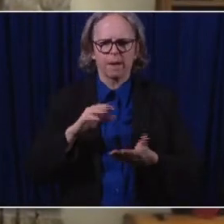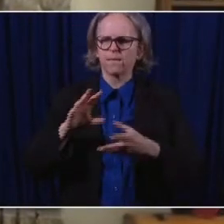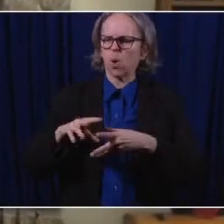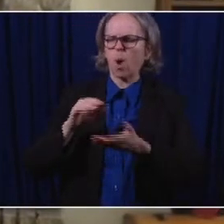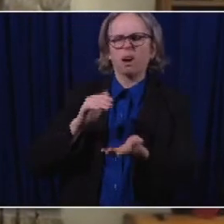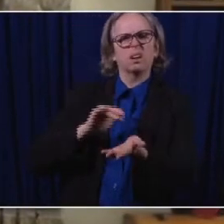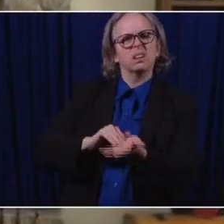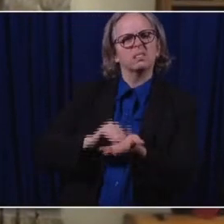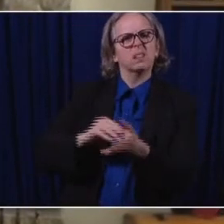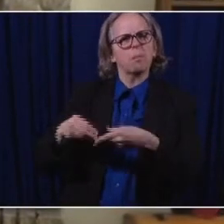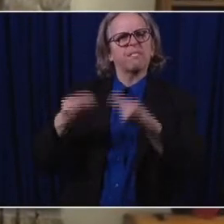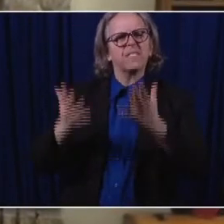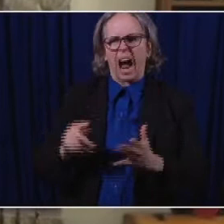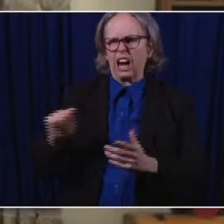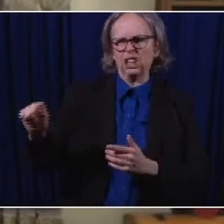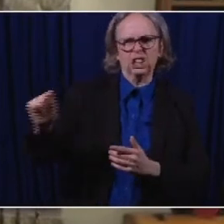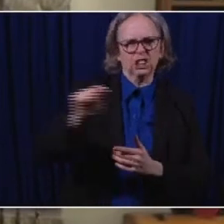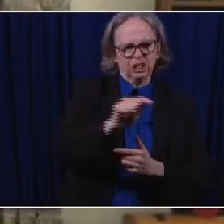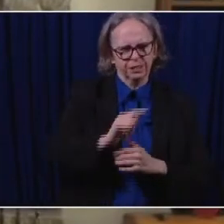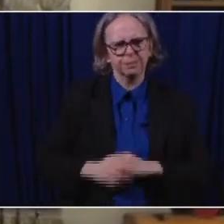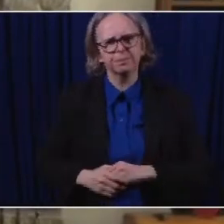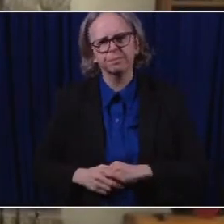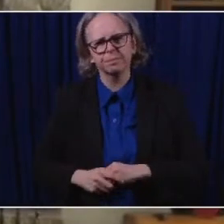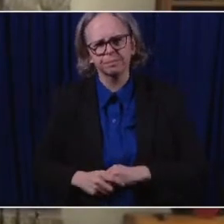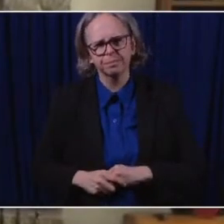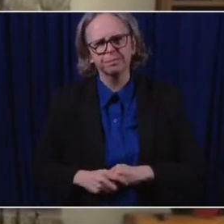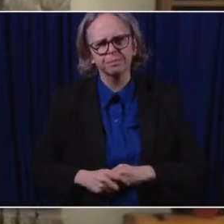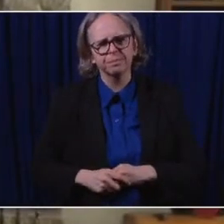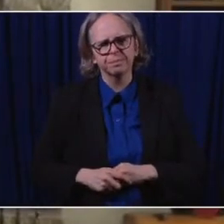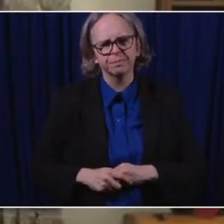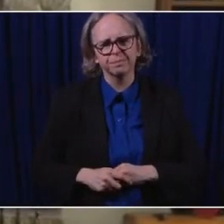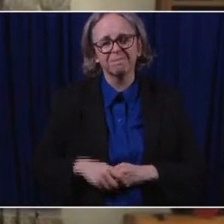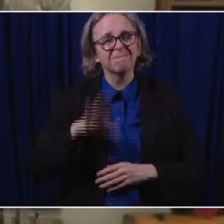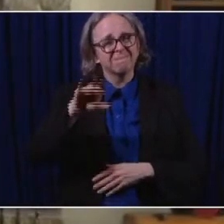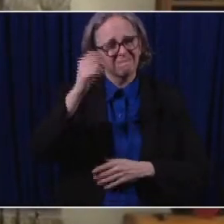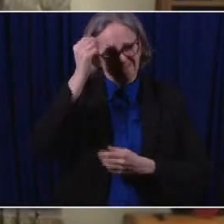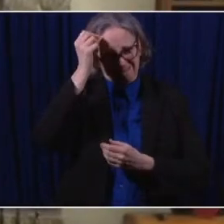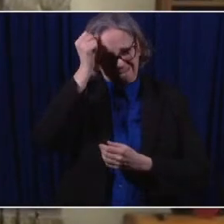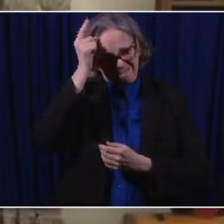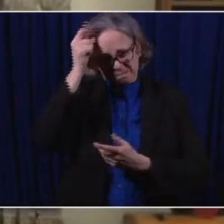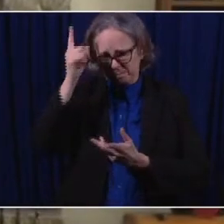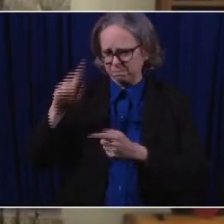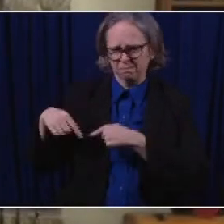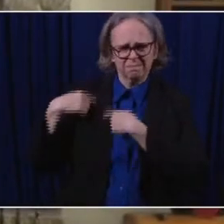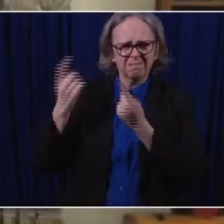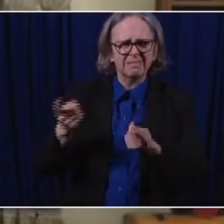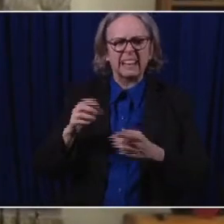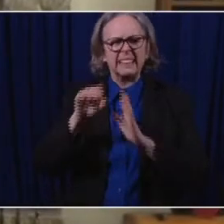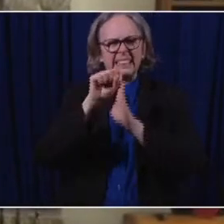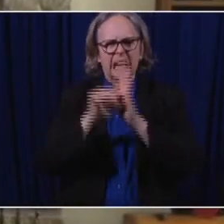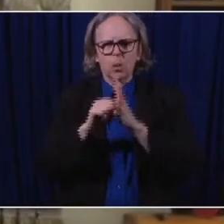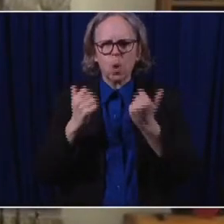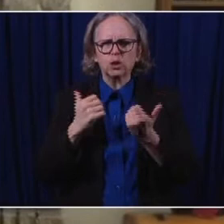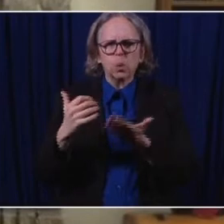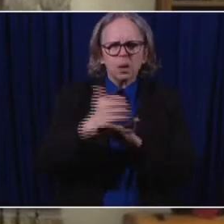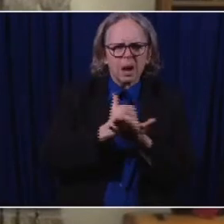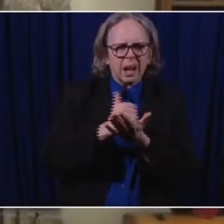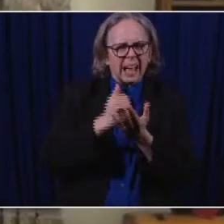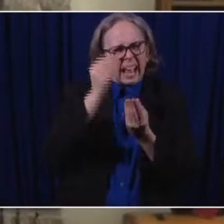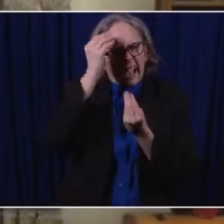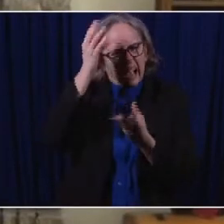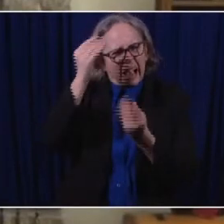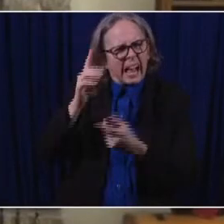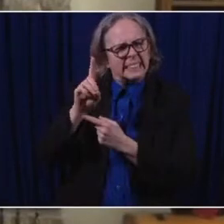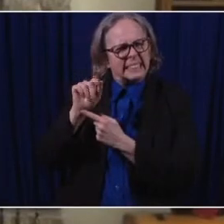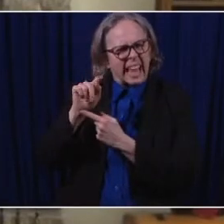information. We really make a concerted effort to increase the information that we have about race. Race data is